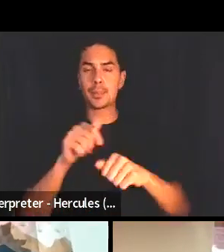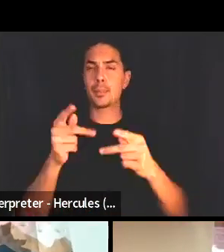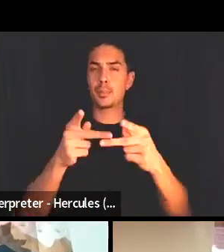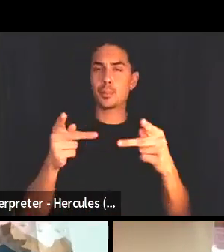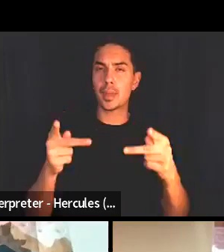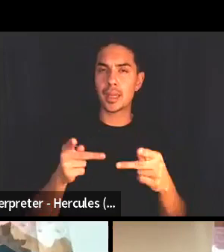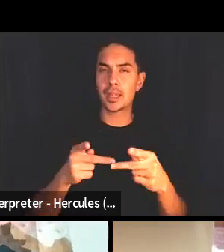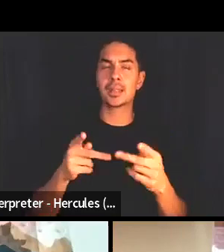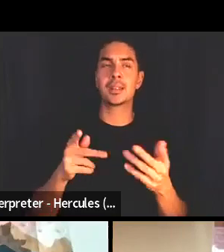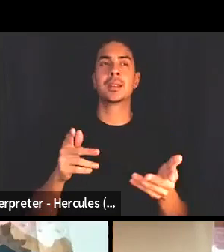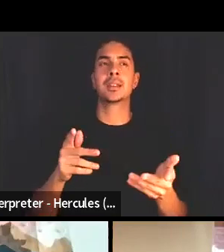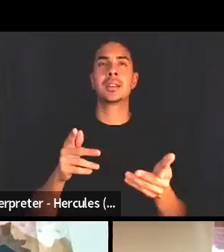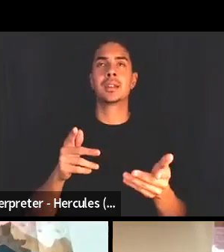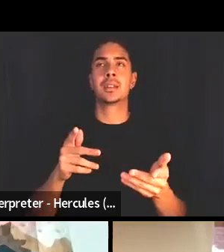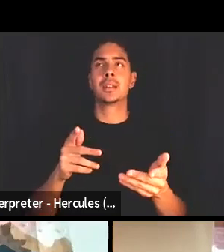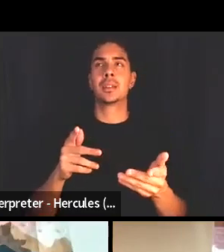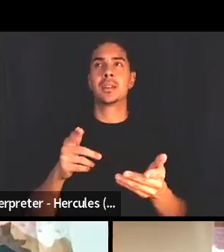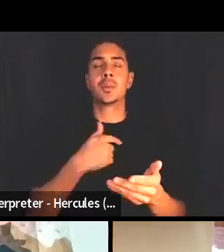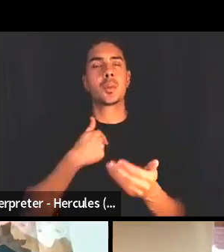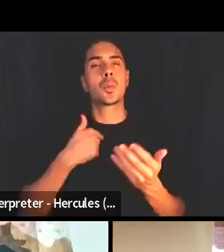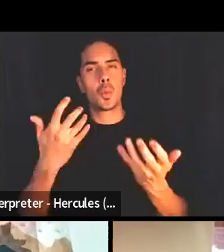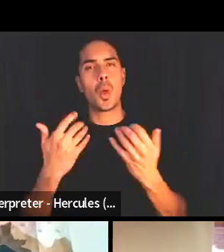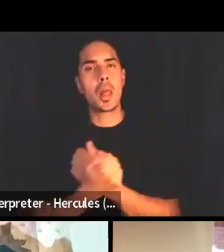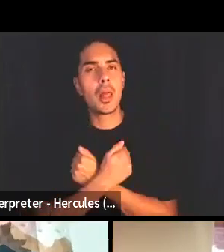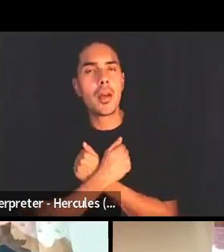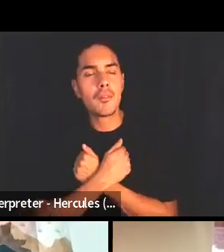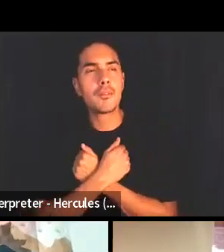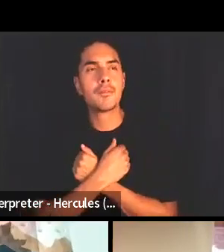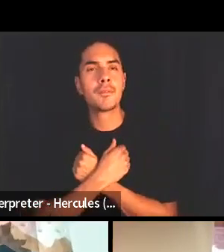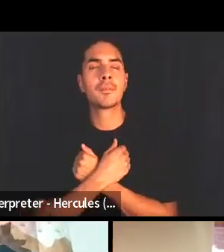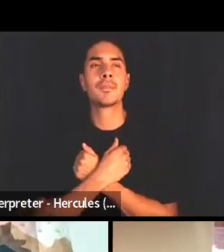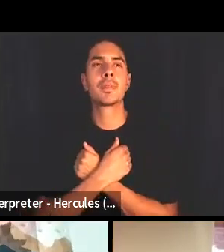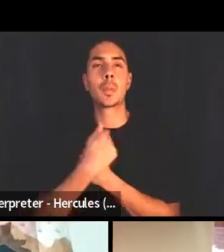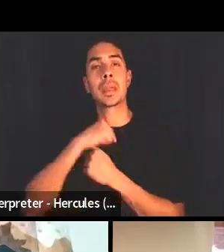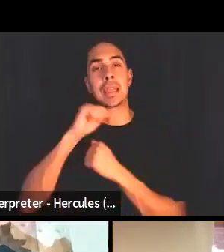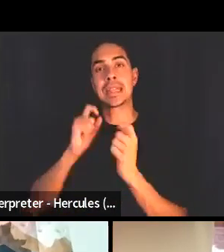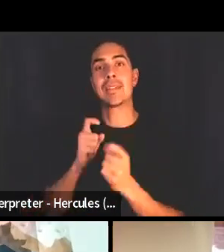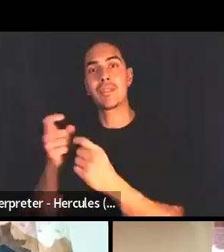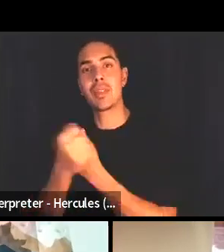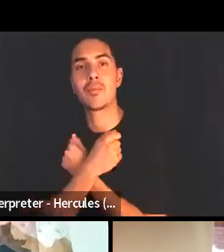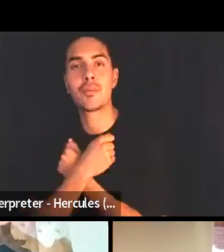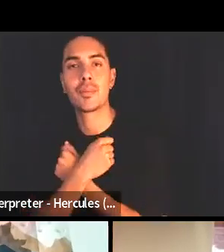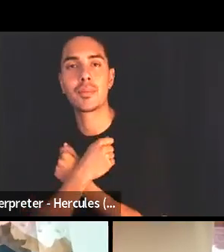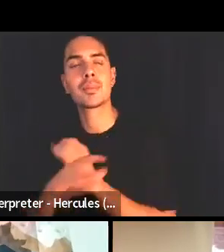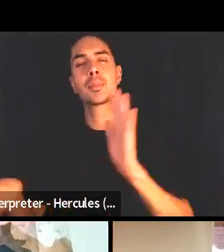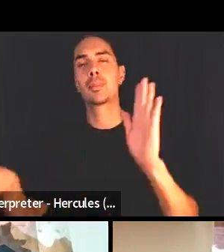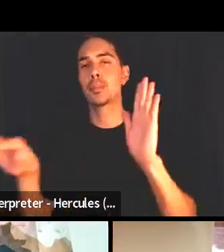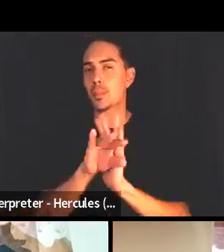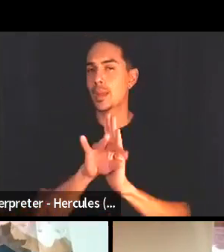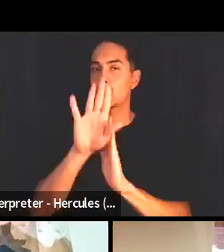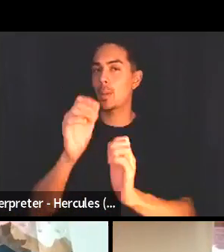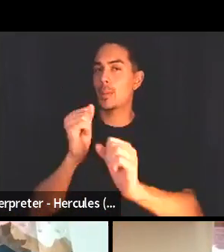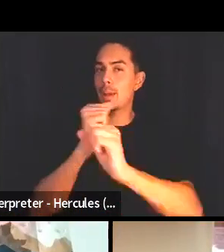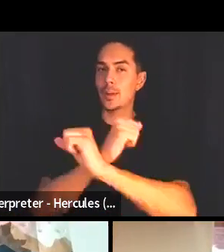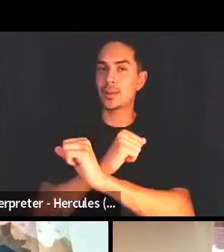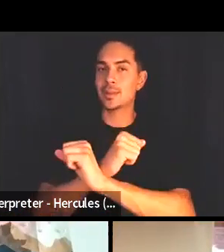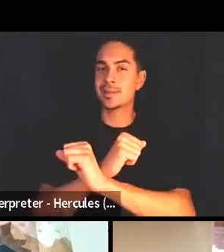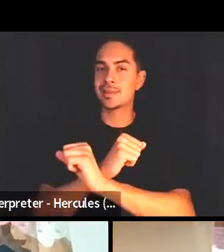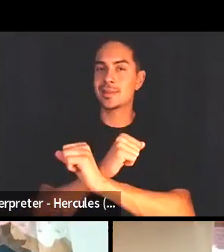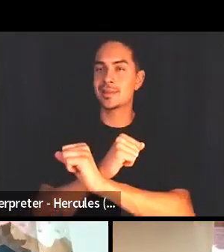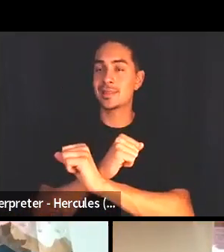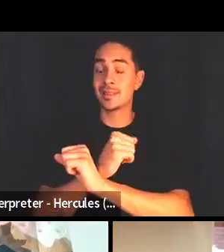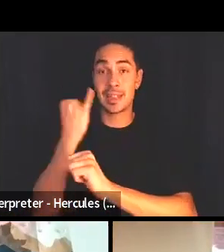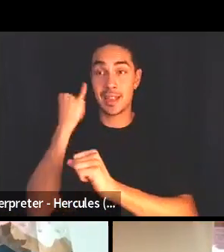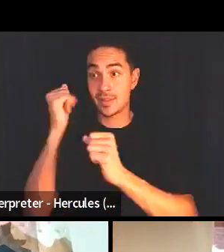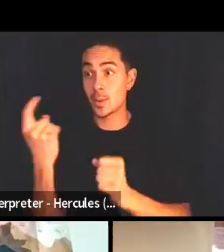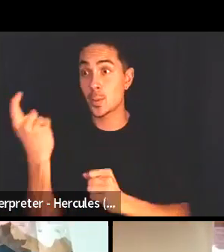be love and all the things. So it's just, you know, pick your battles. Like if it's not worth the battle, don't fight it, because you can't